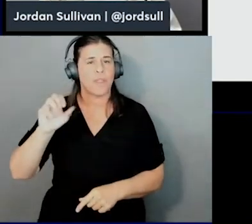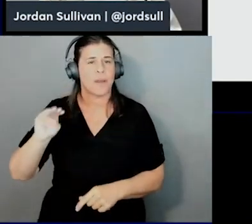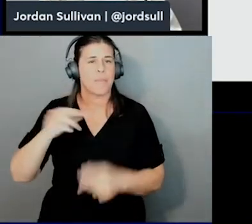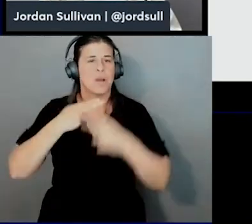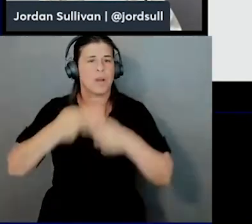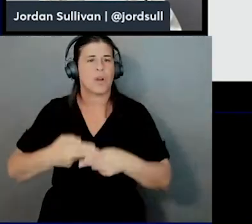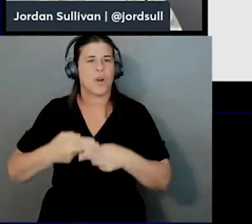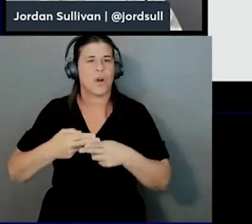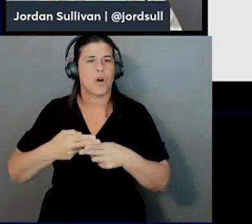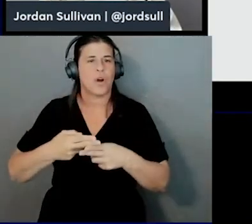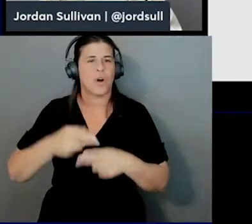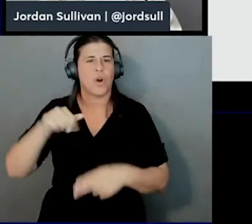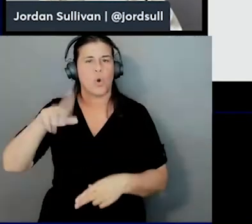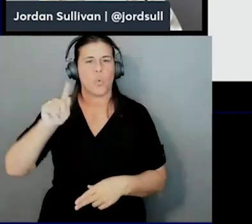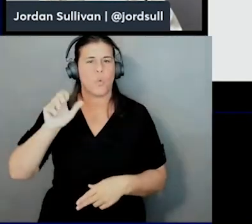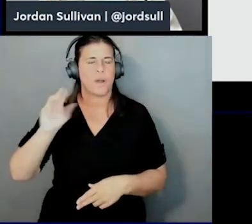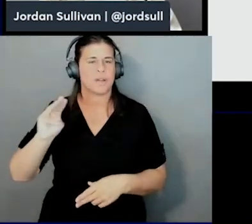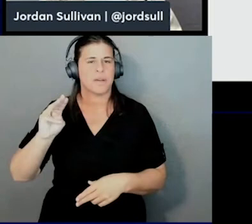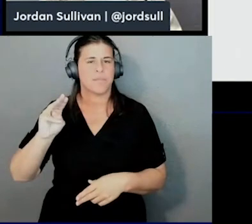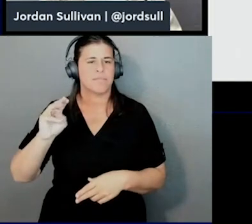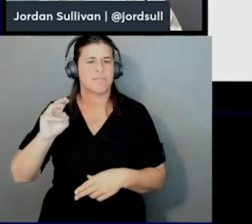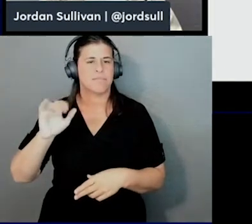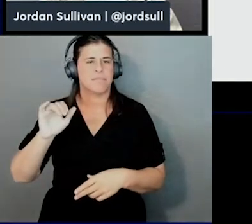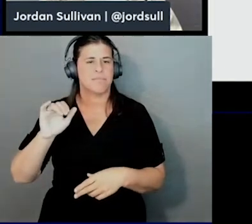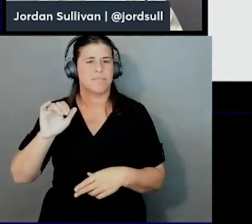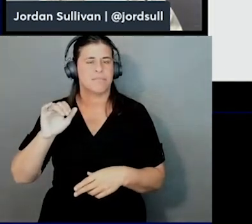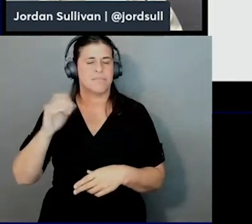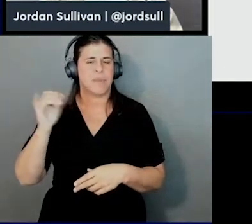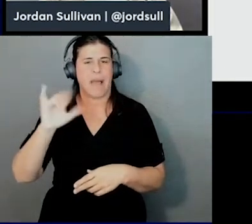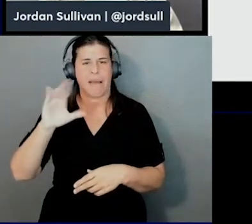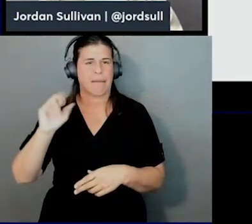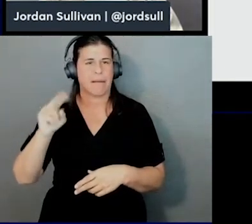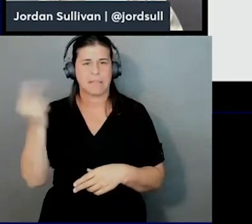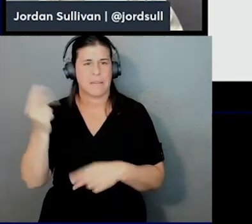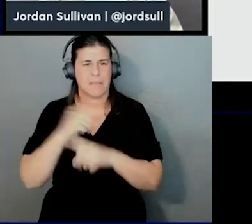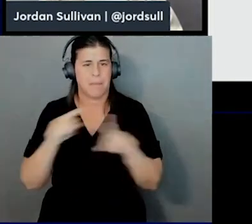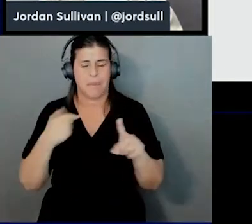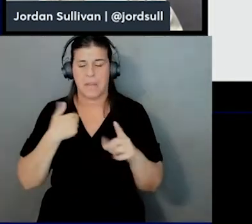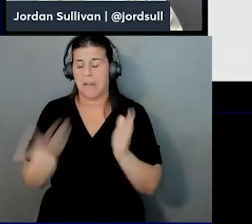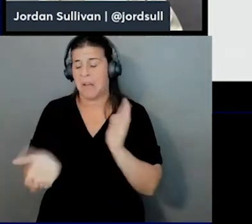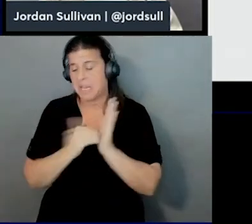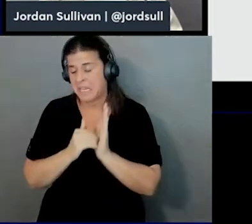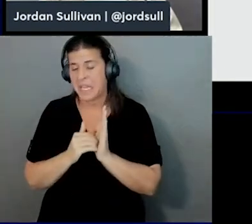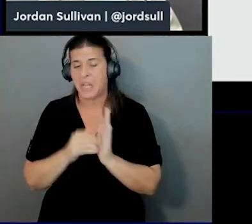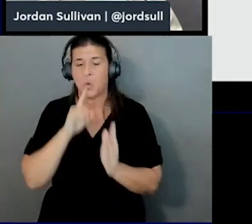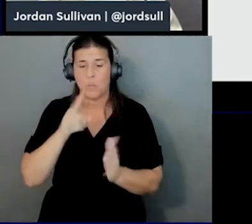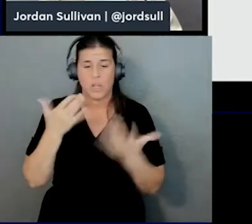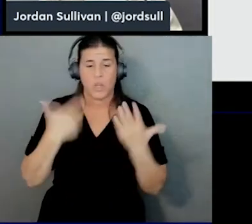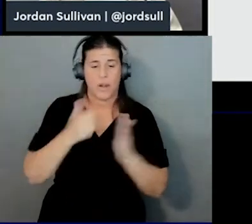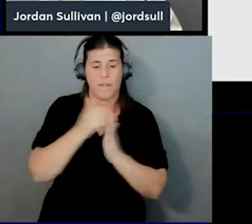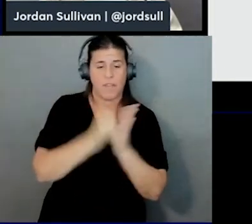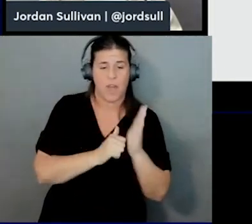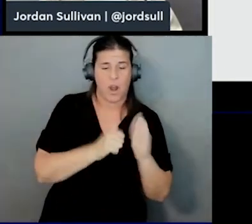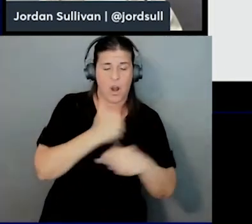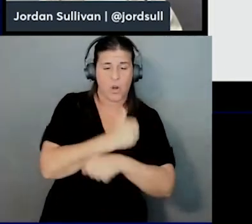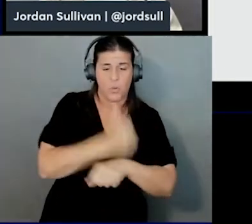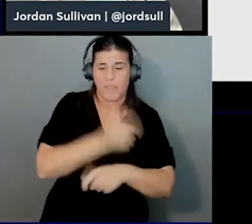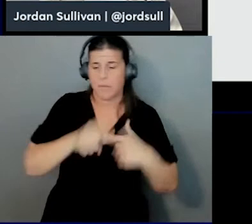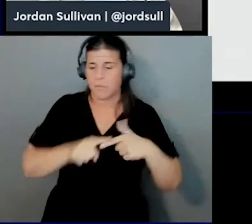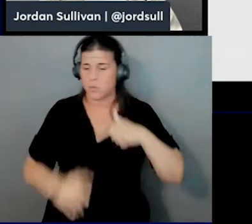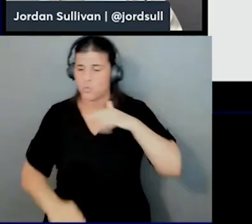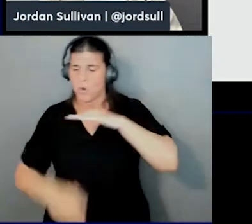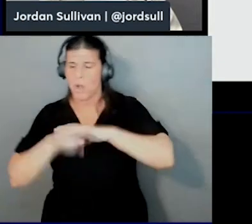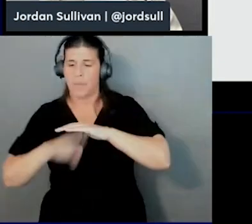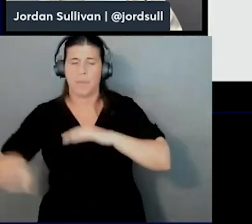quantum eigensolver, which is again variational algorithm to optimize your circuit,